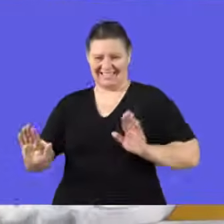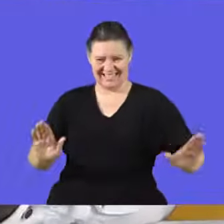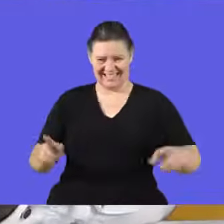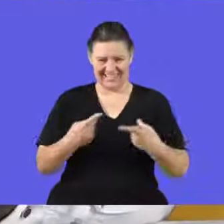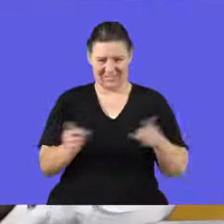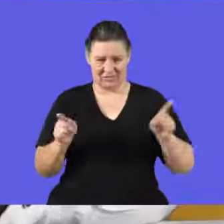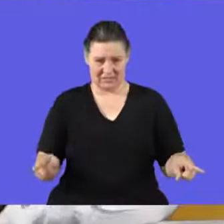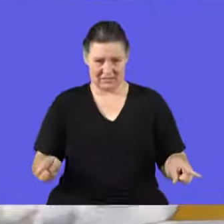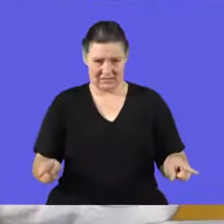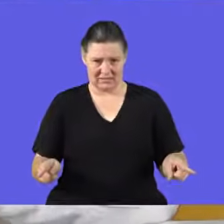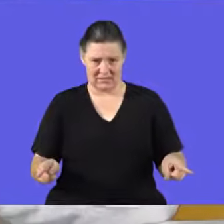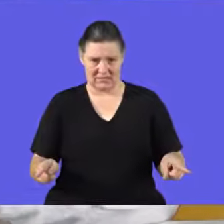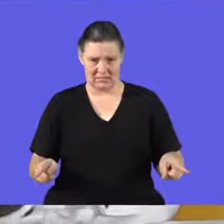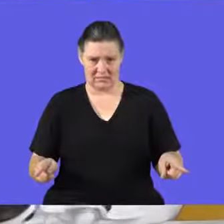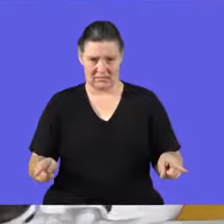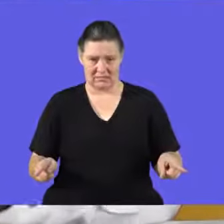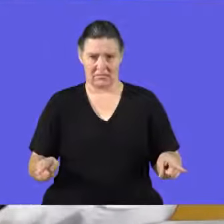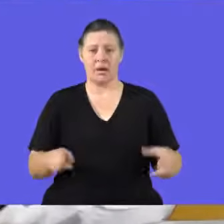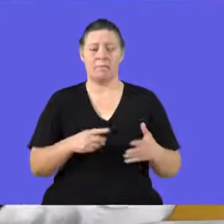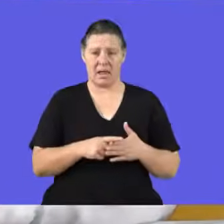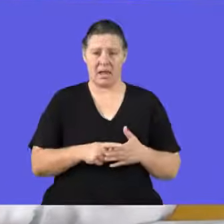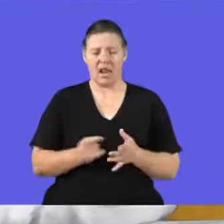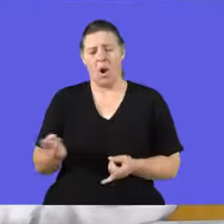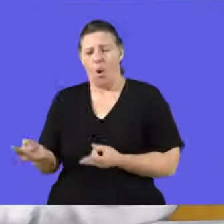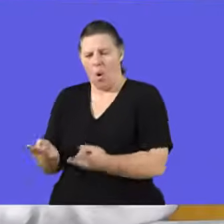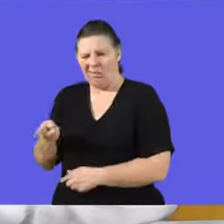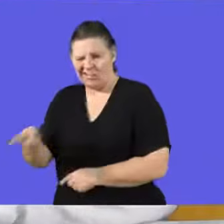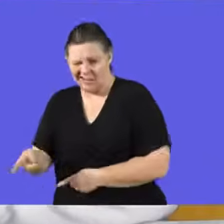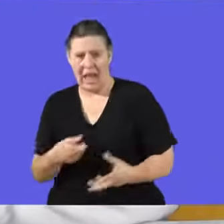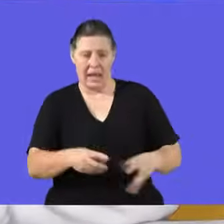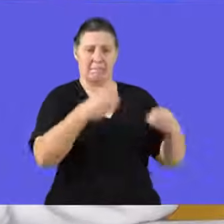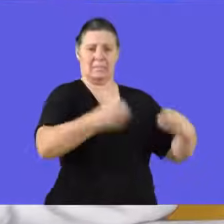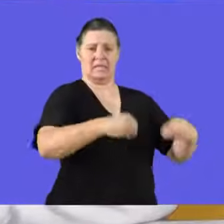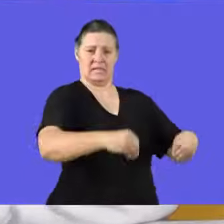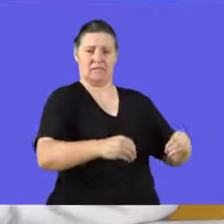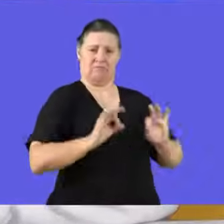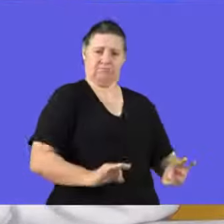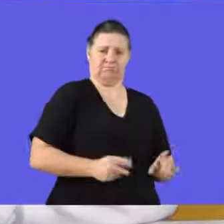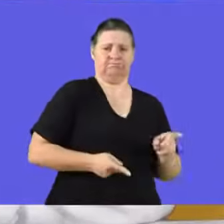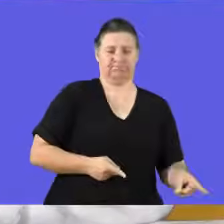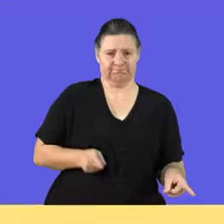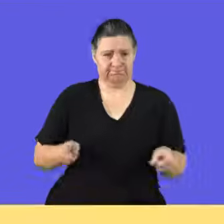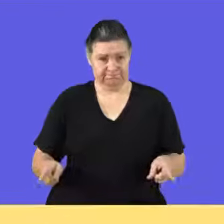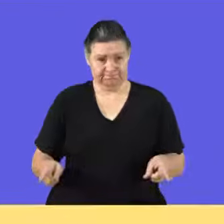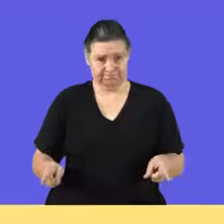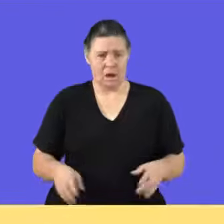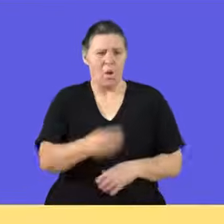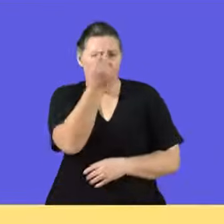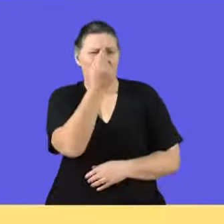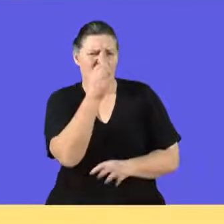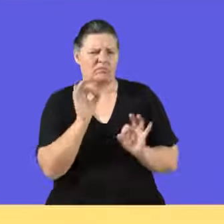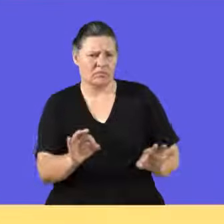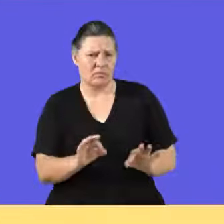there are businesses that we call informal as well as your formal businesses. You already know